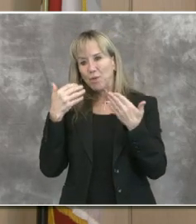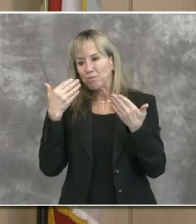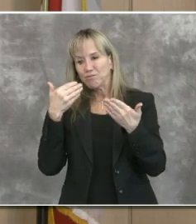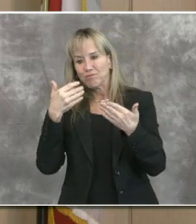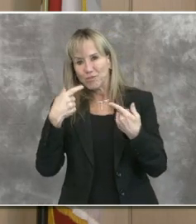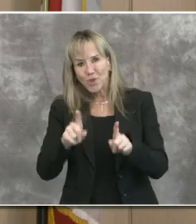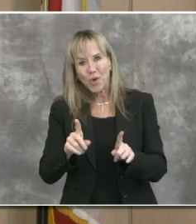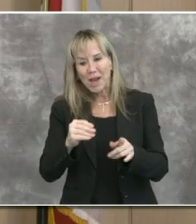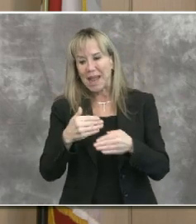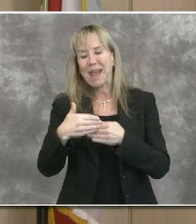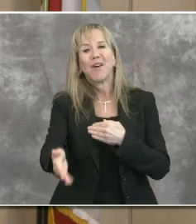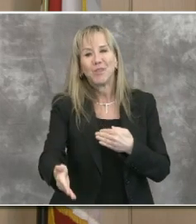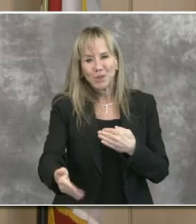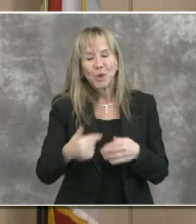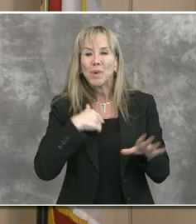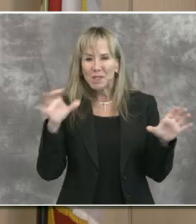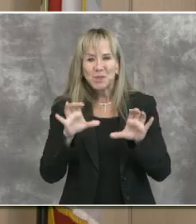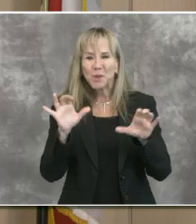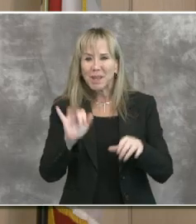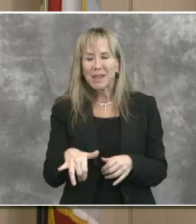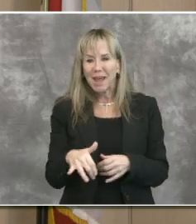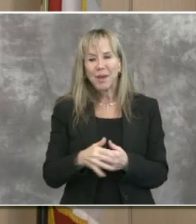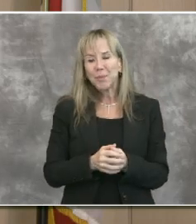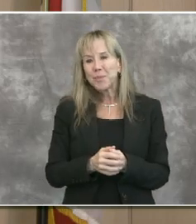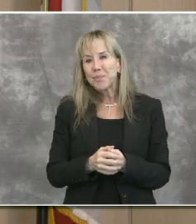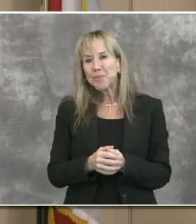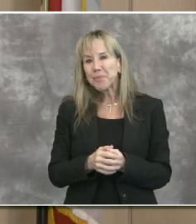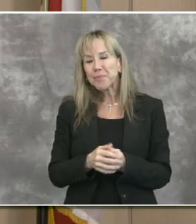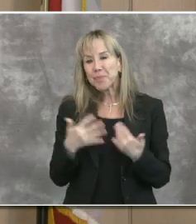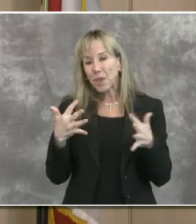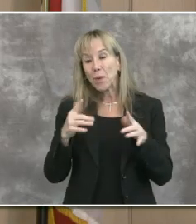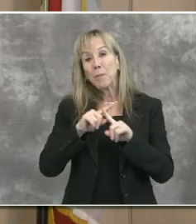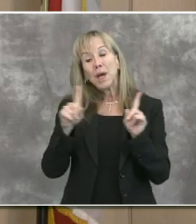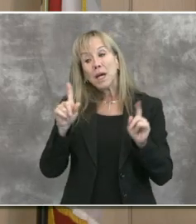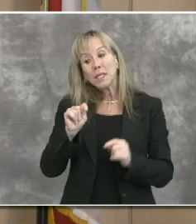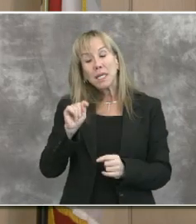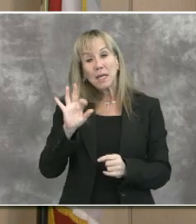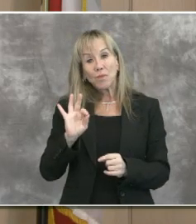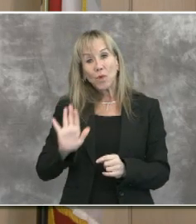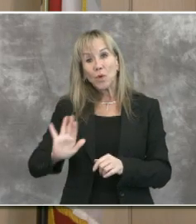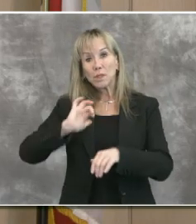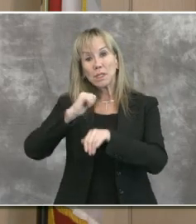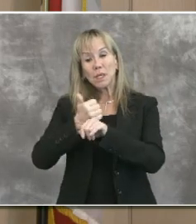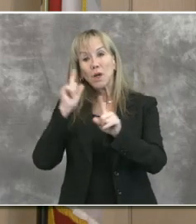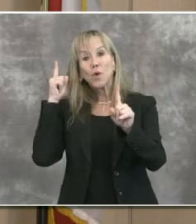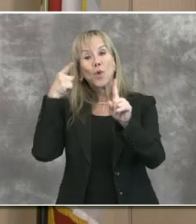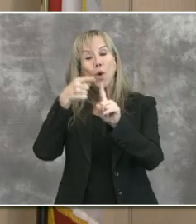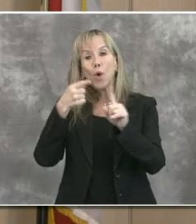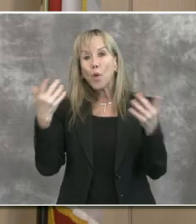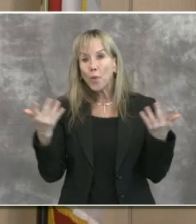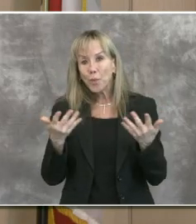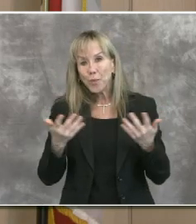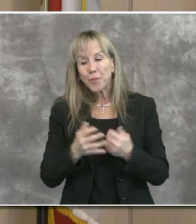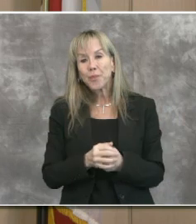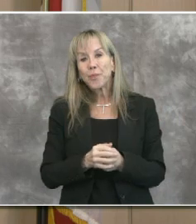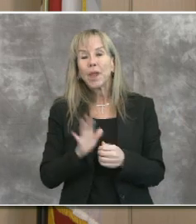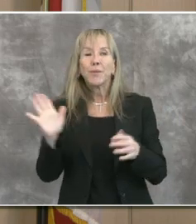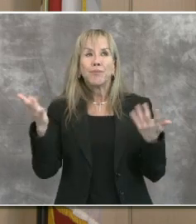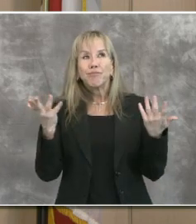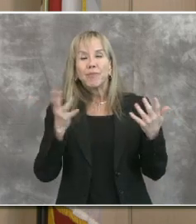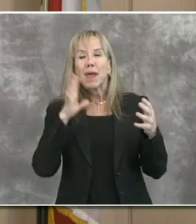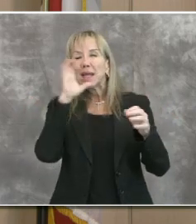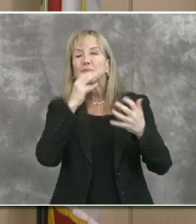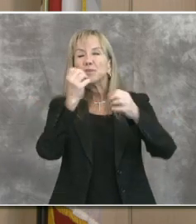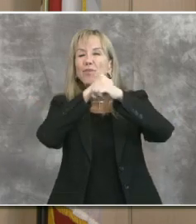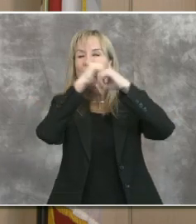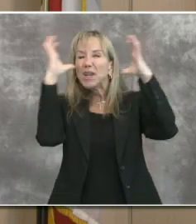afterwards. So we are doing that. What the task force's goal or vision or charge